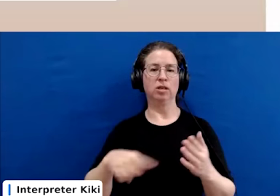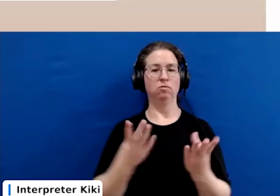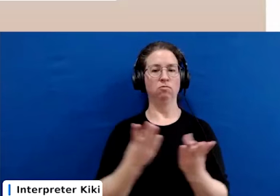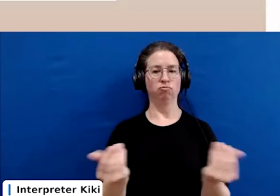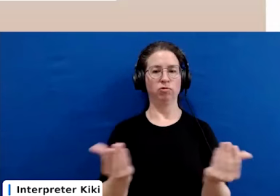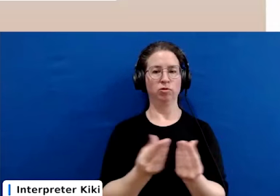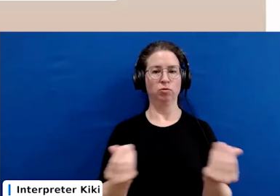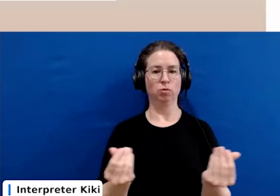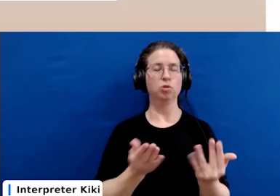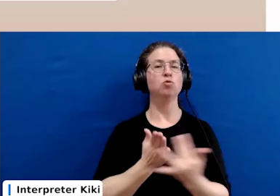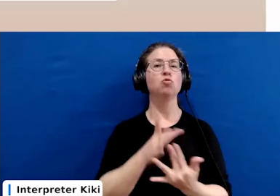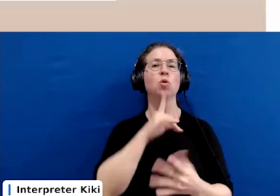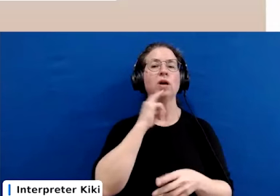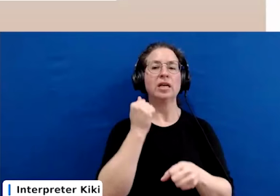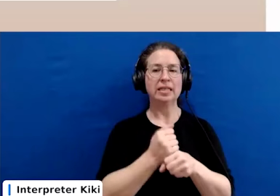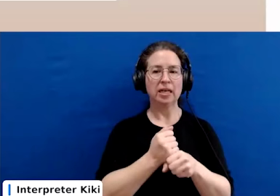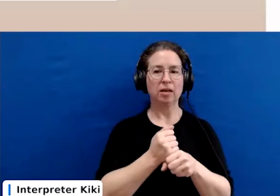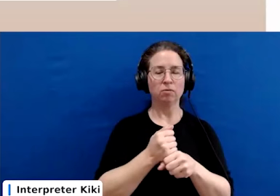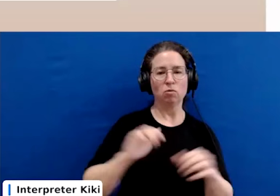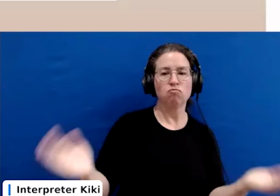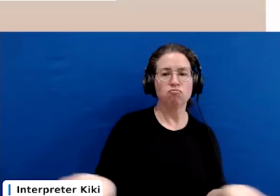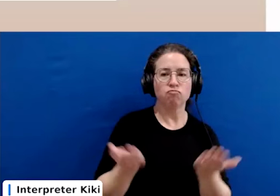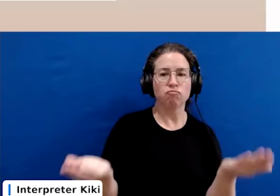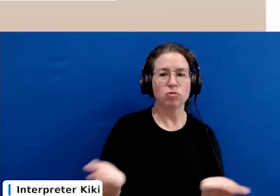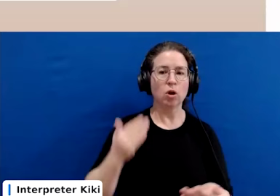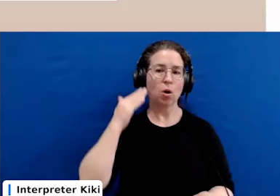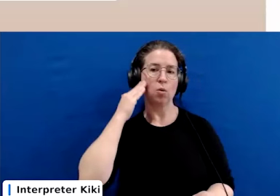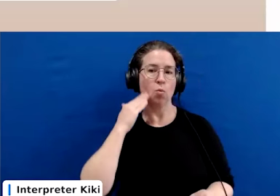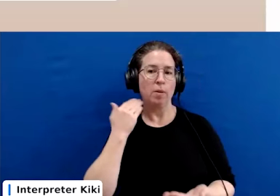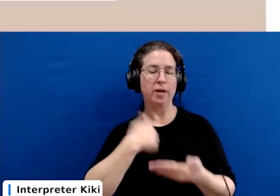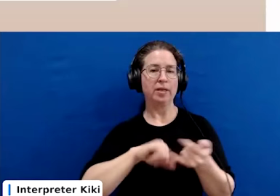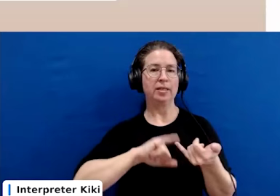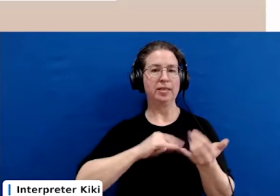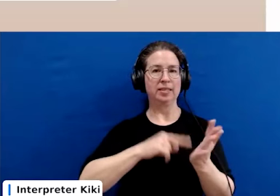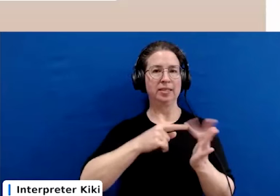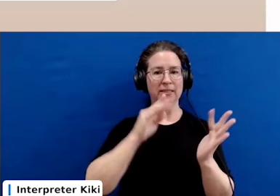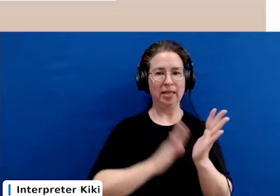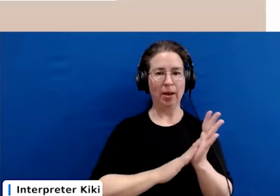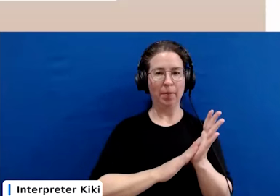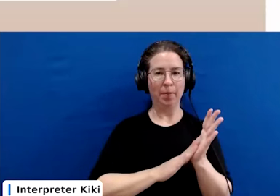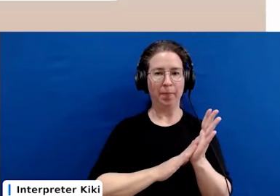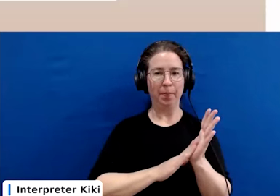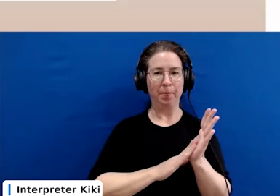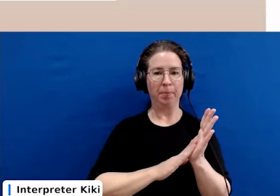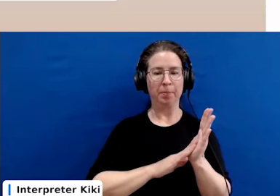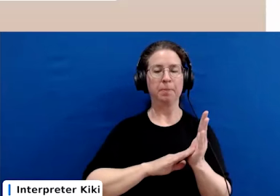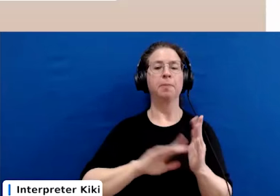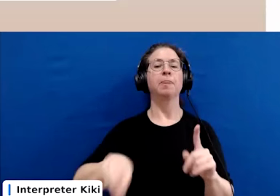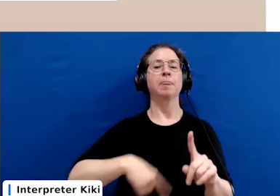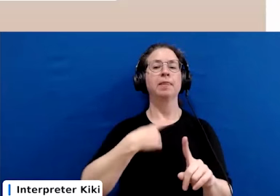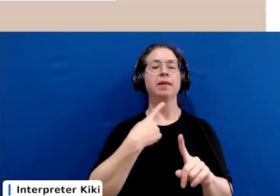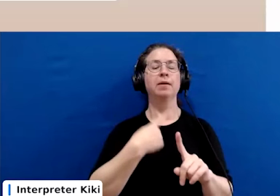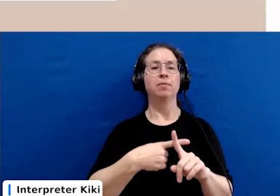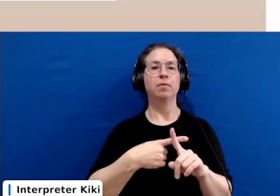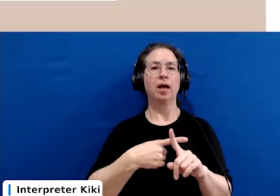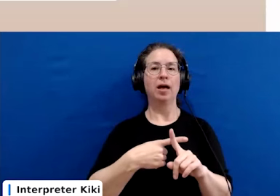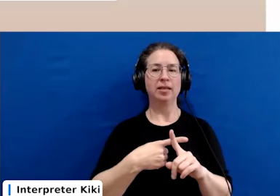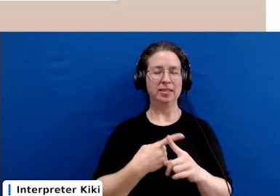Next Generation of Women in STEM Fund, with additional funding available through the Department of